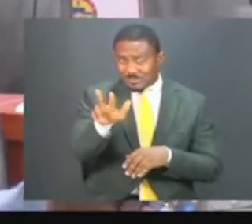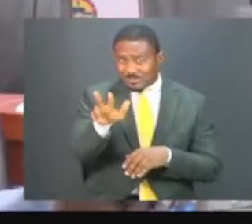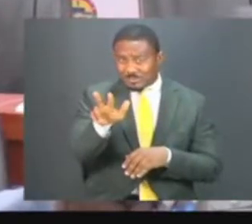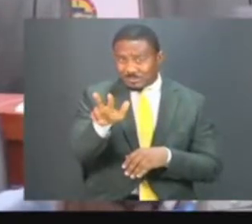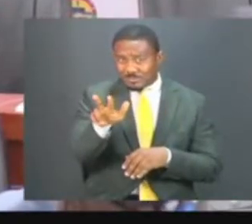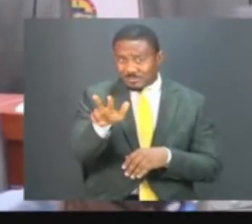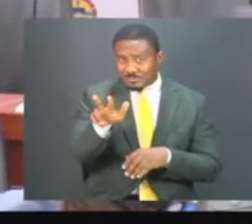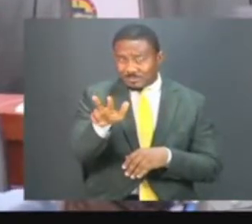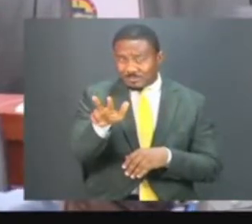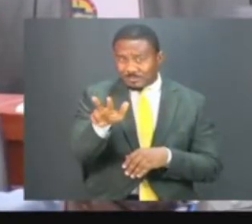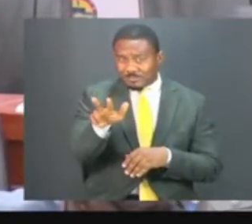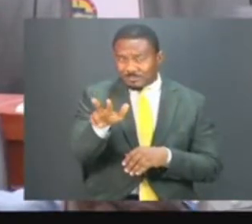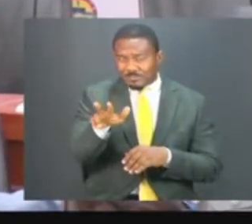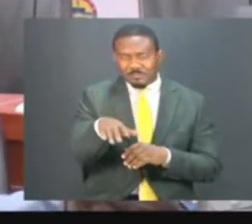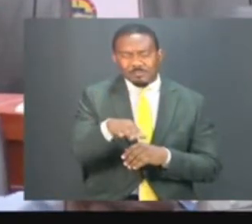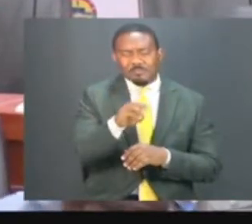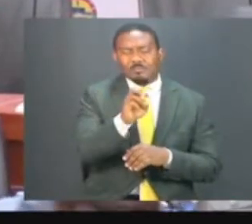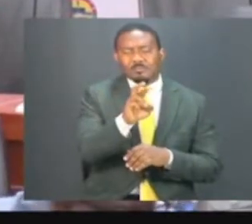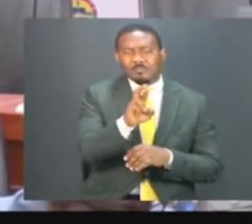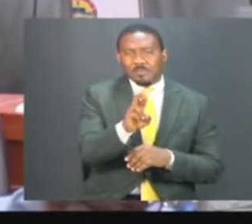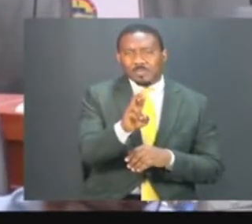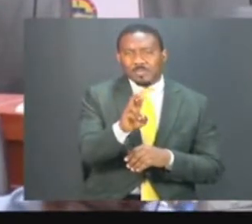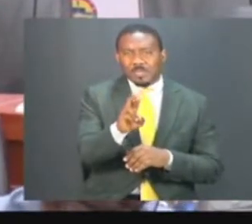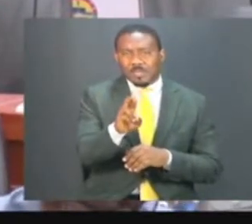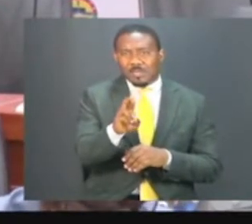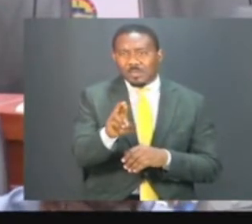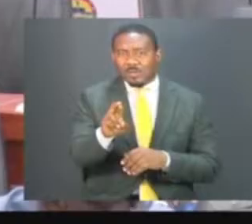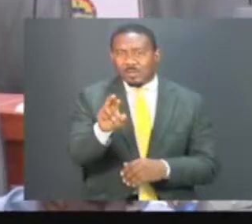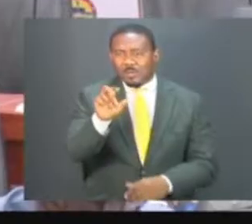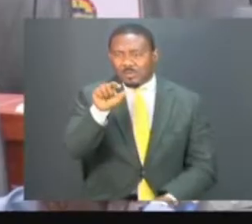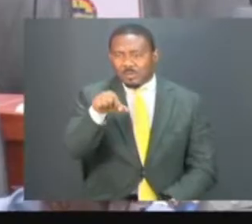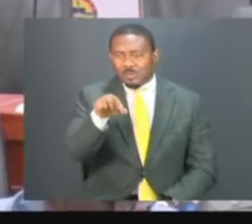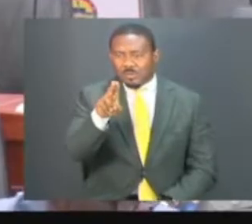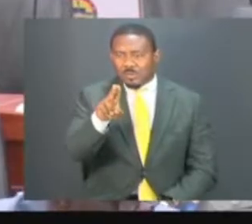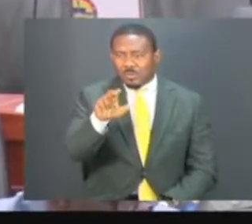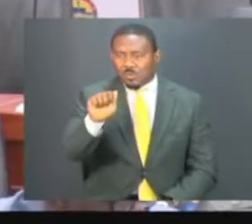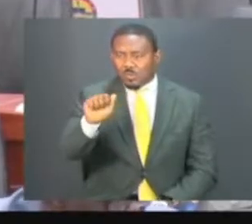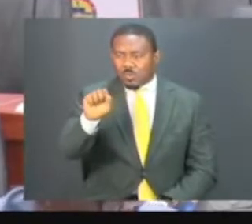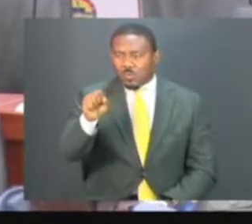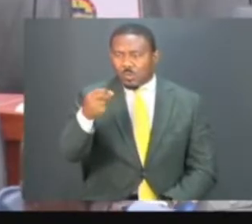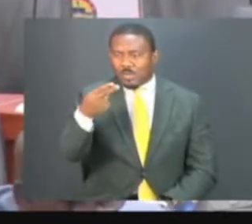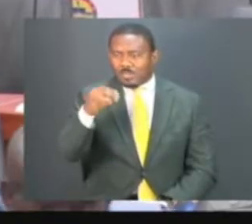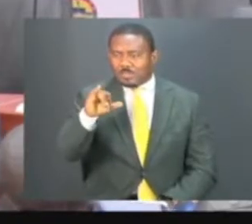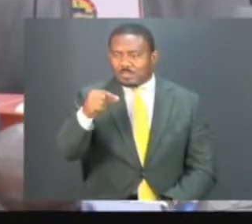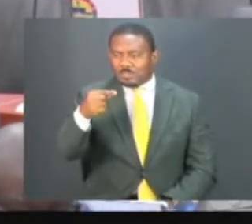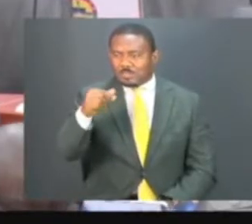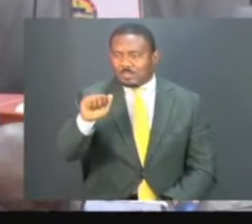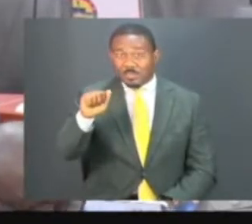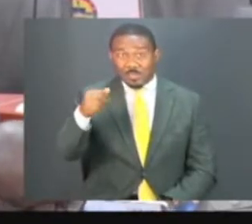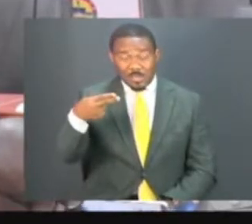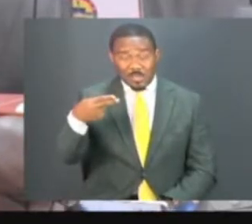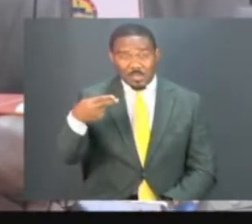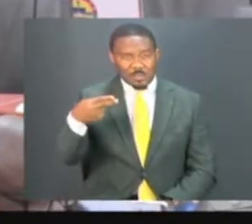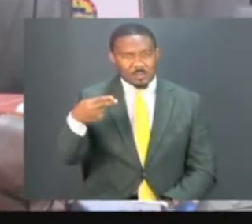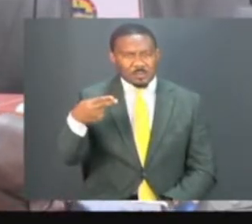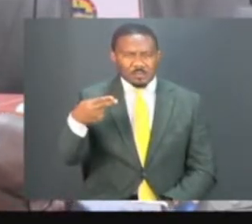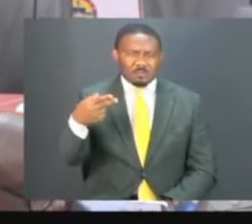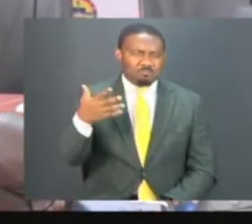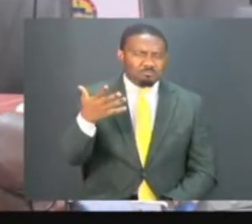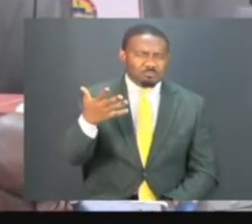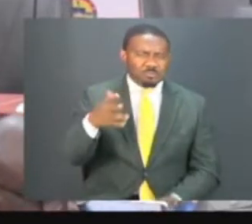Mr. Horin Kwashiga, his designation is Deputy Director, but the right rendition of the